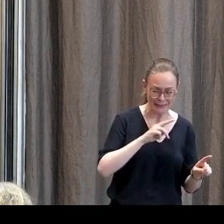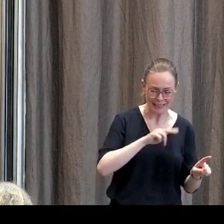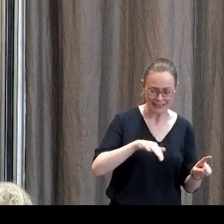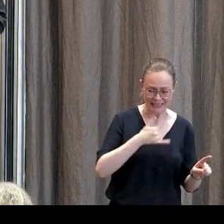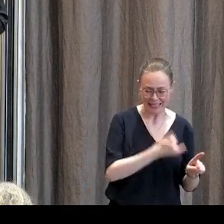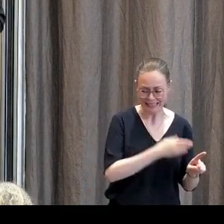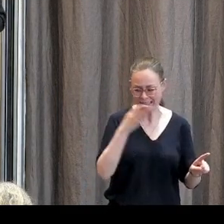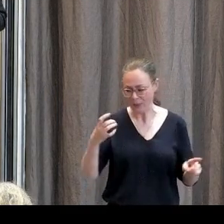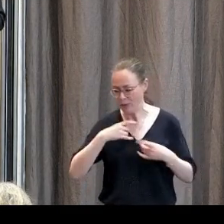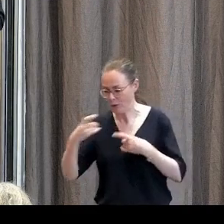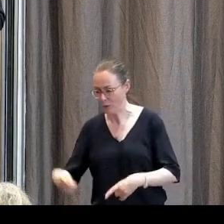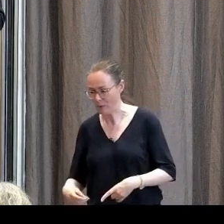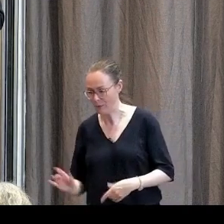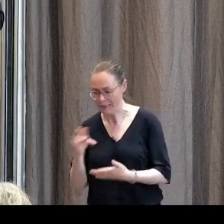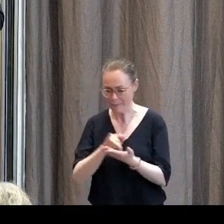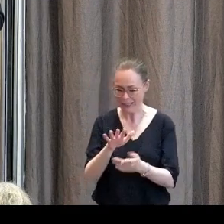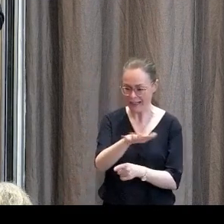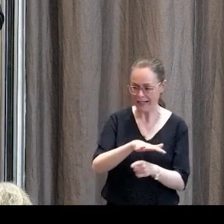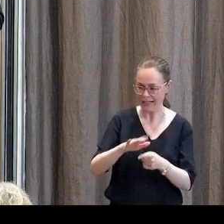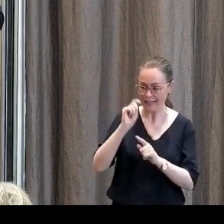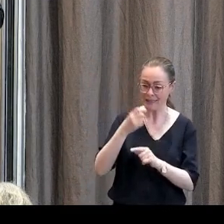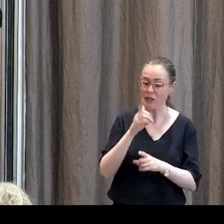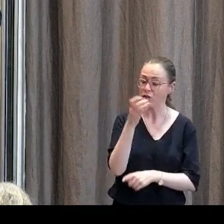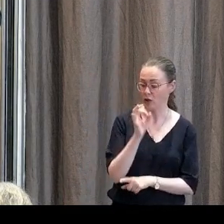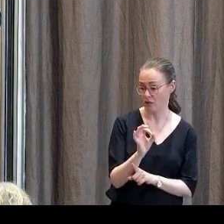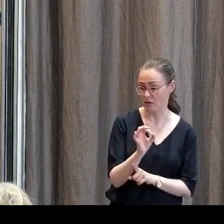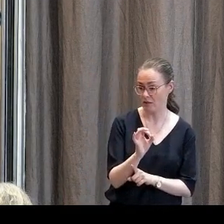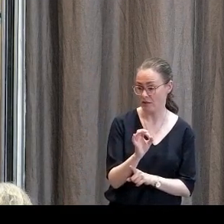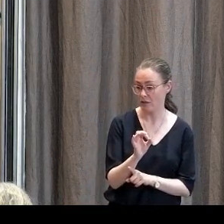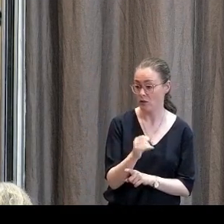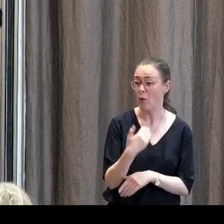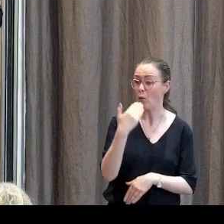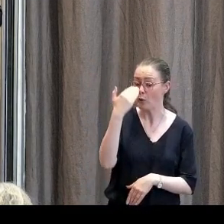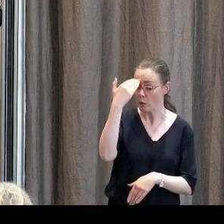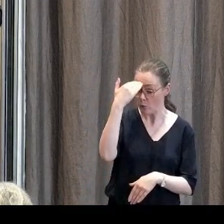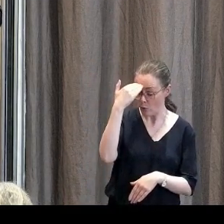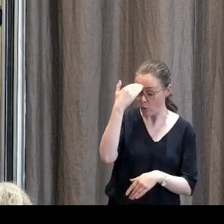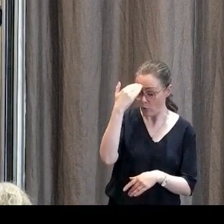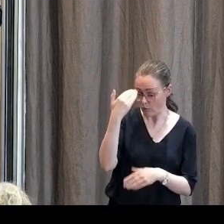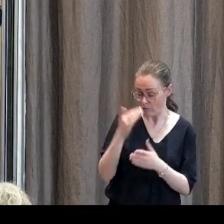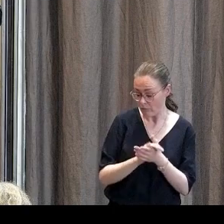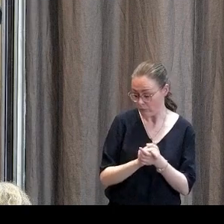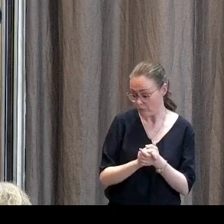to humans? And it's been known for some time that